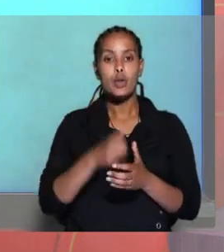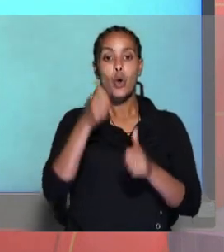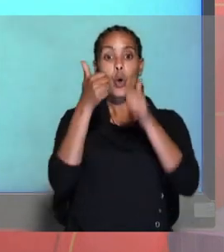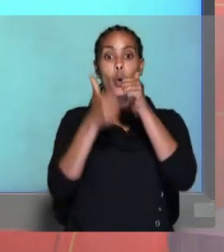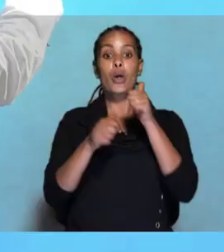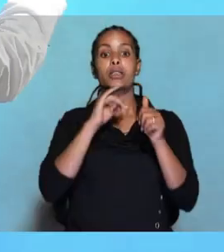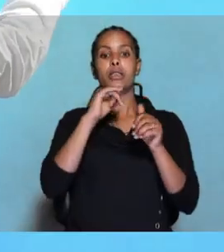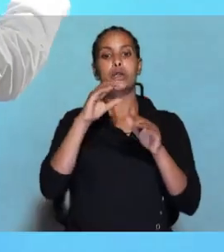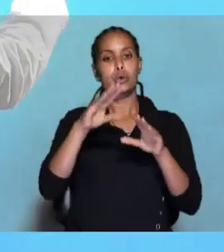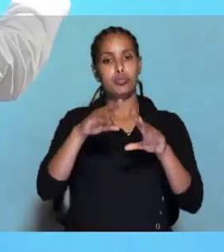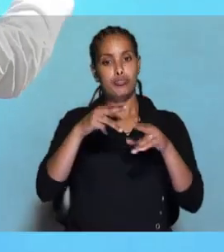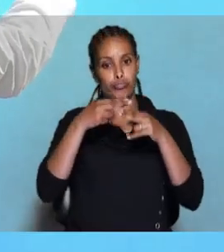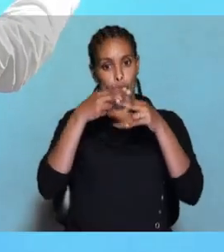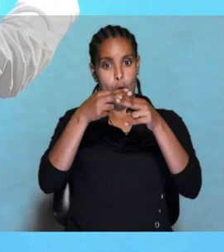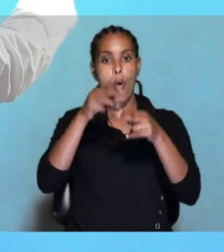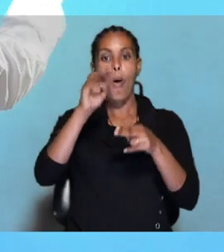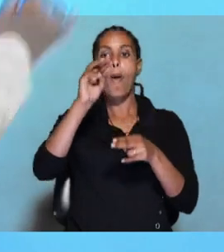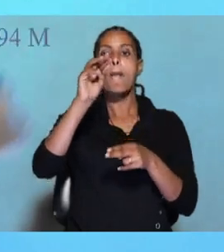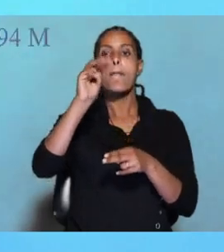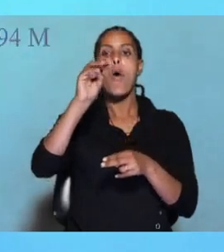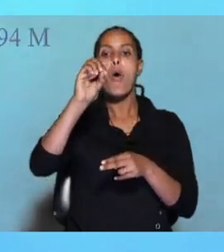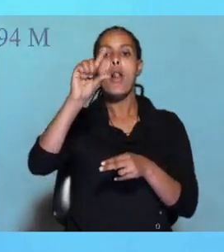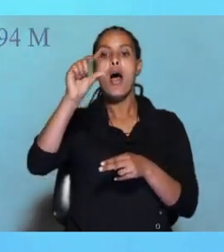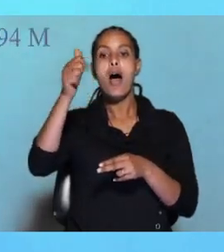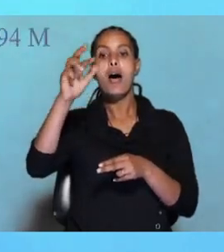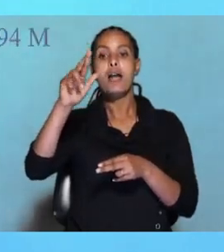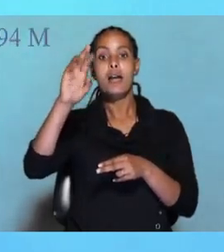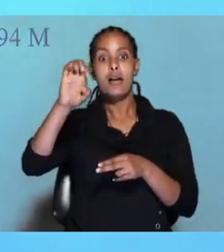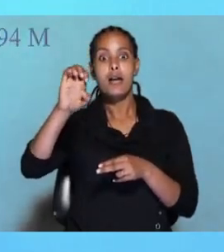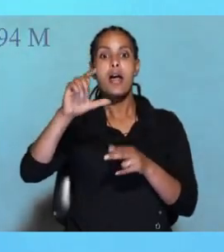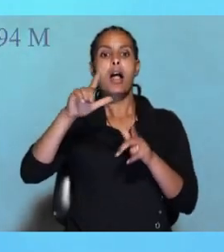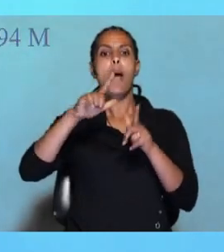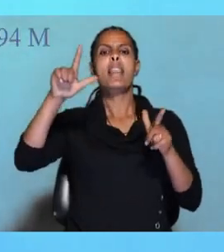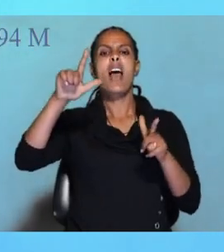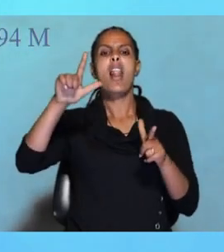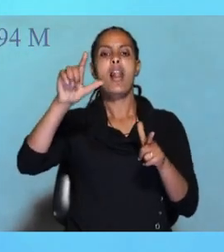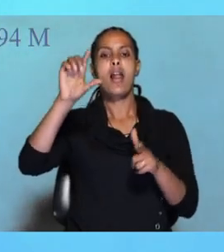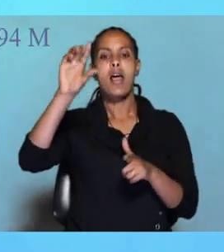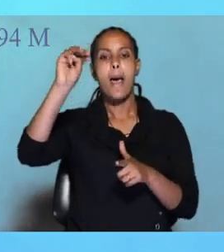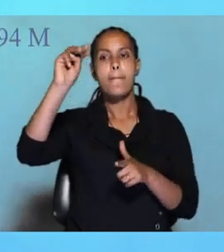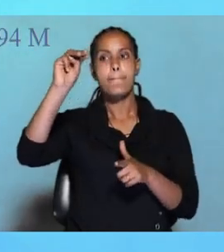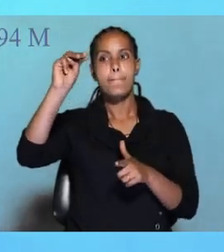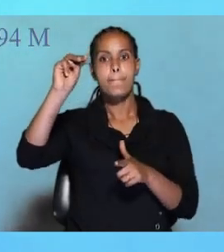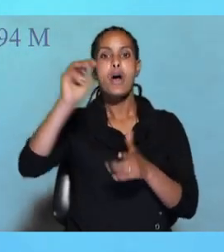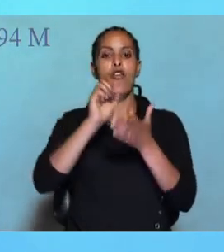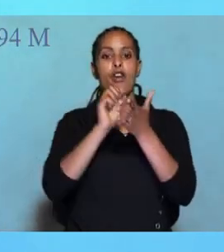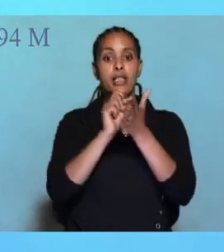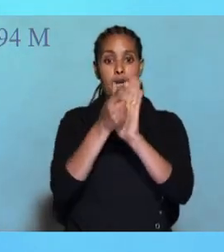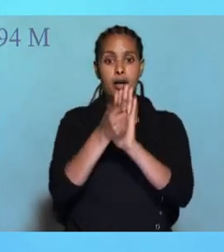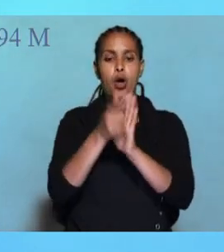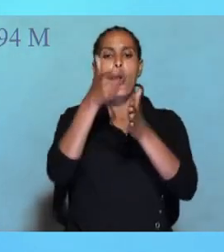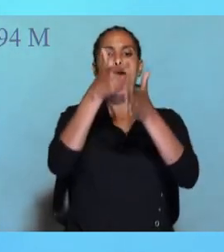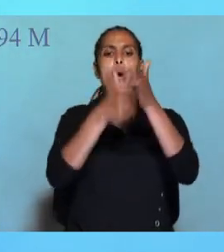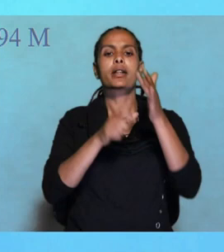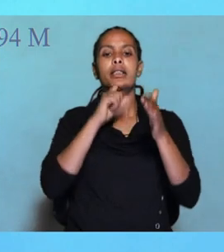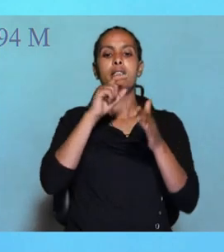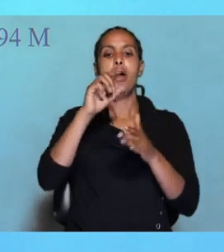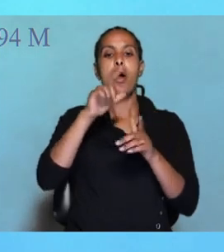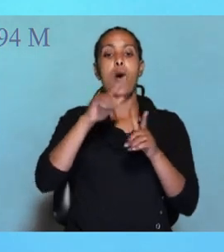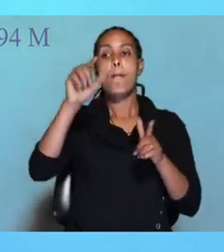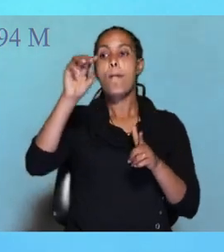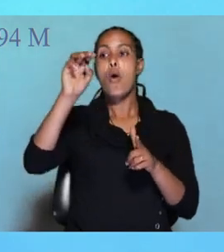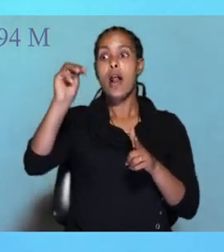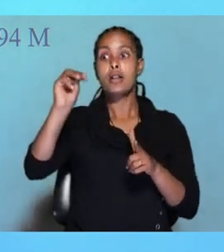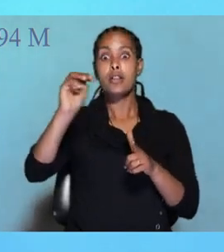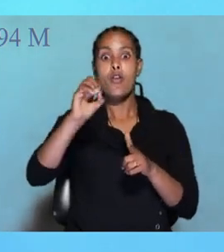which is known as molar, capital M. For example, what is the molarity